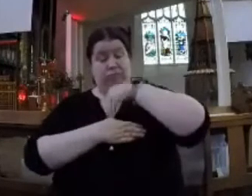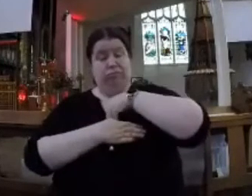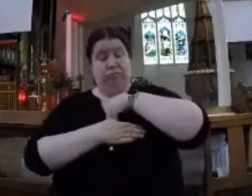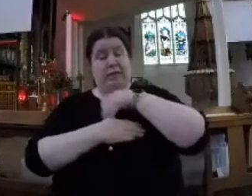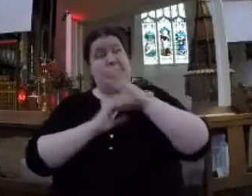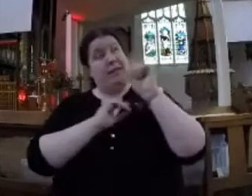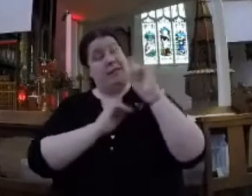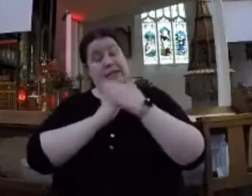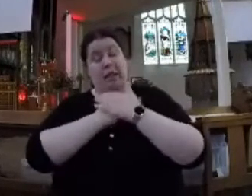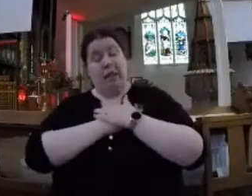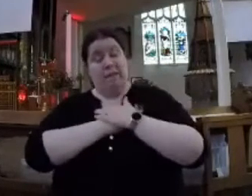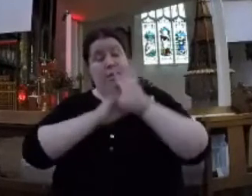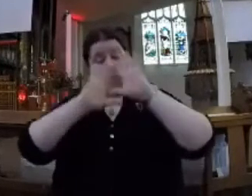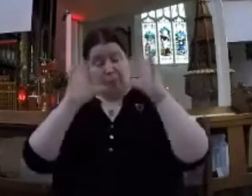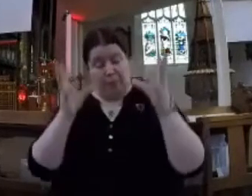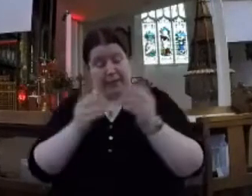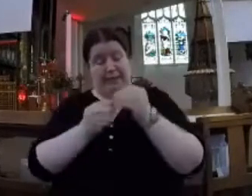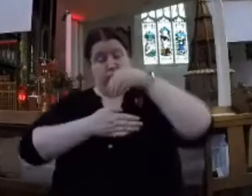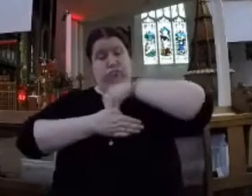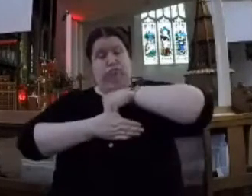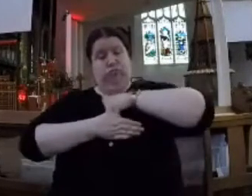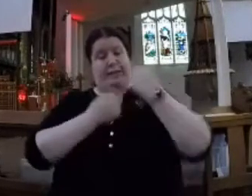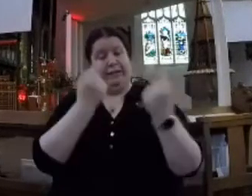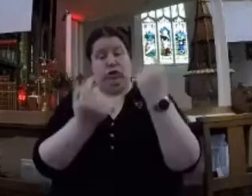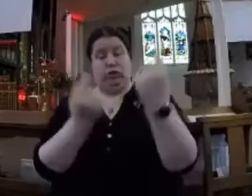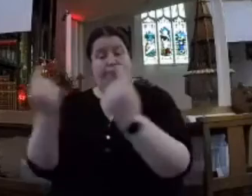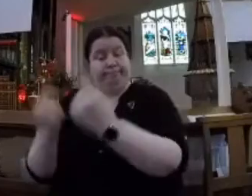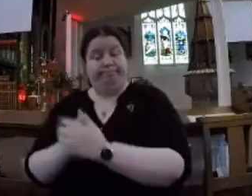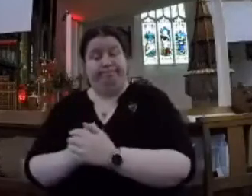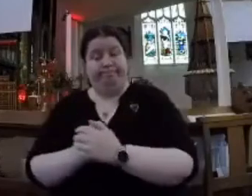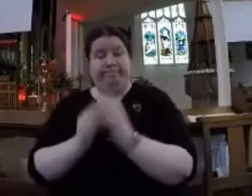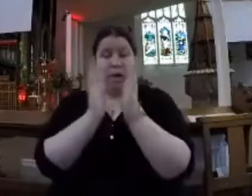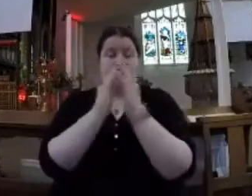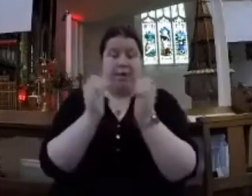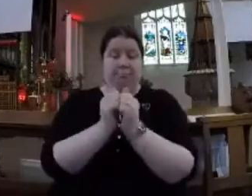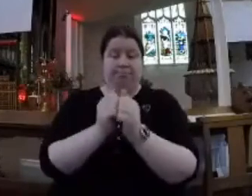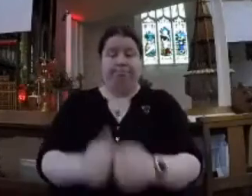his love is made complete in us. Amen.